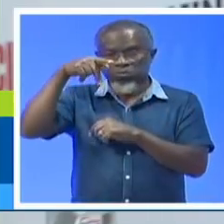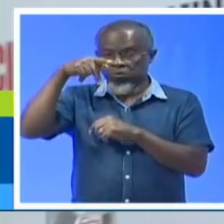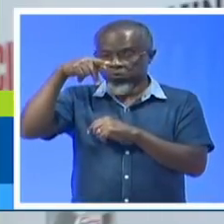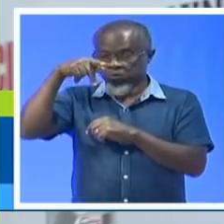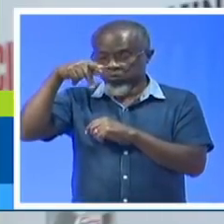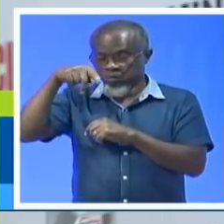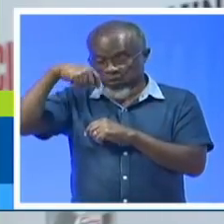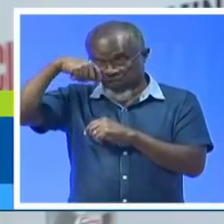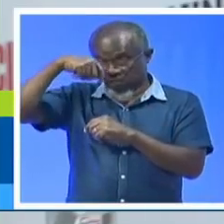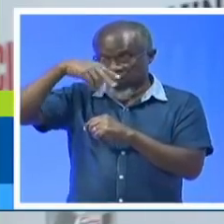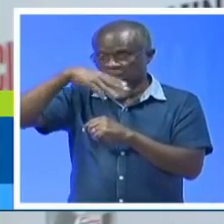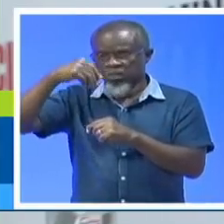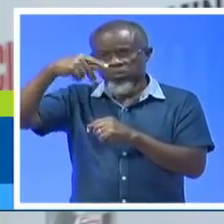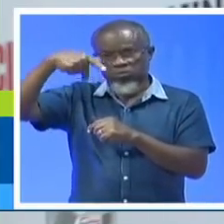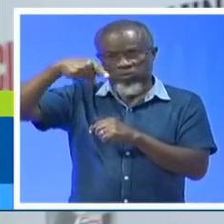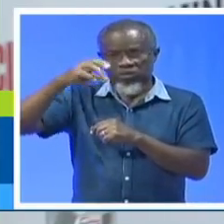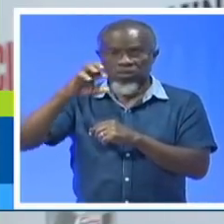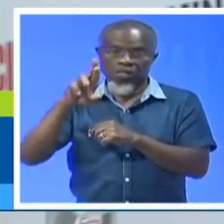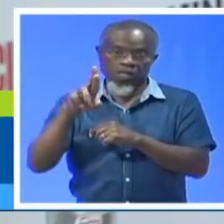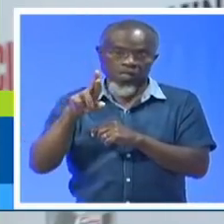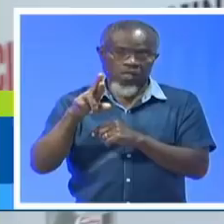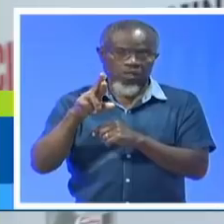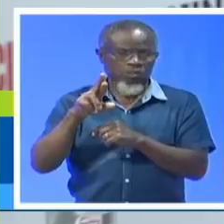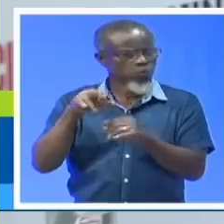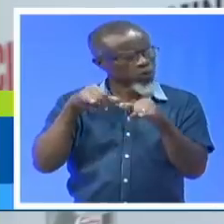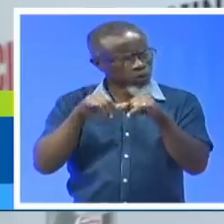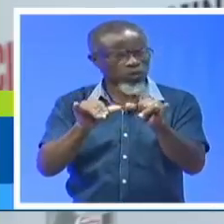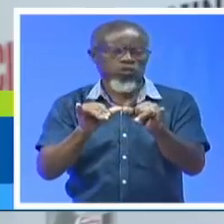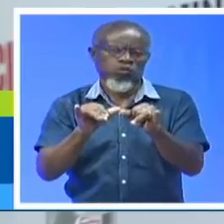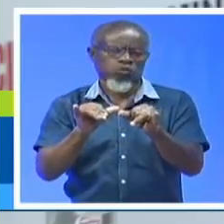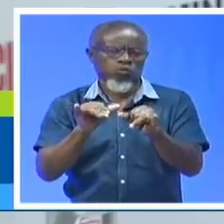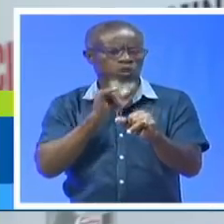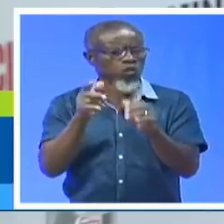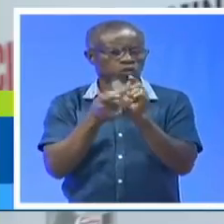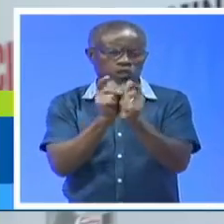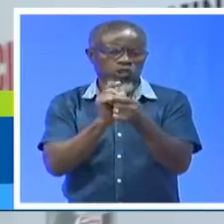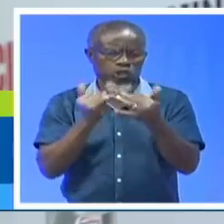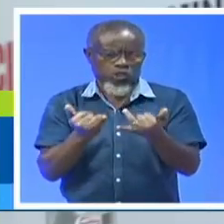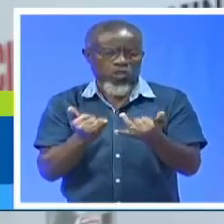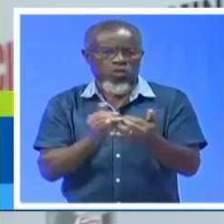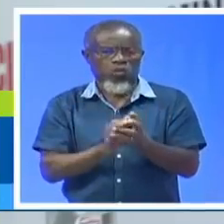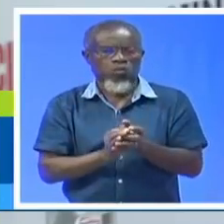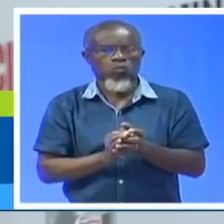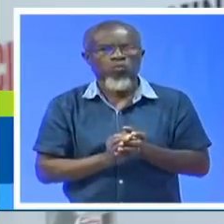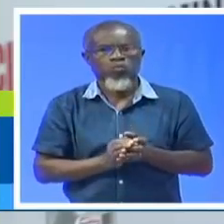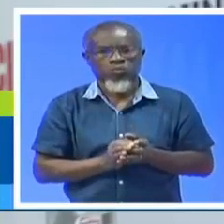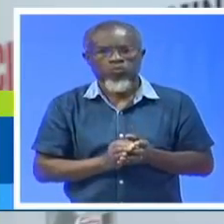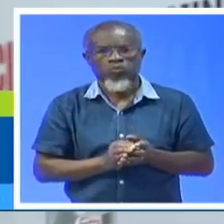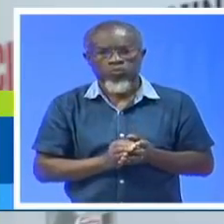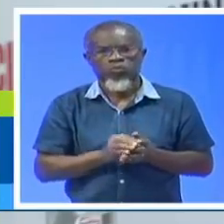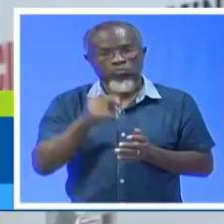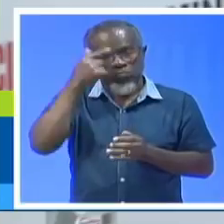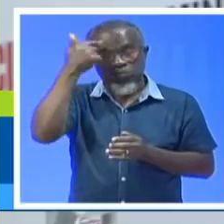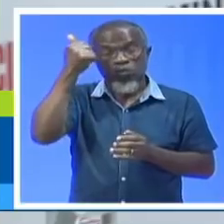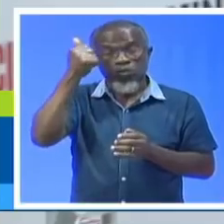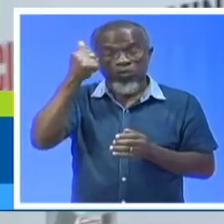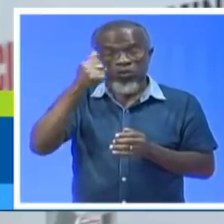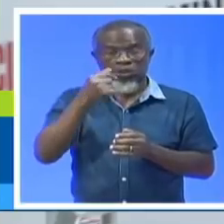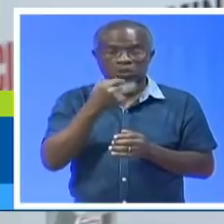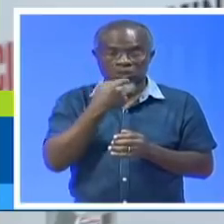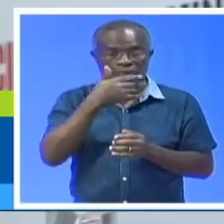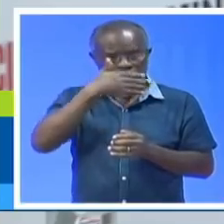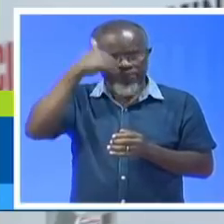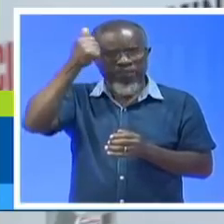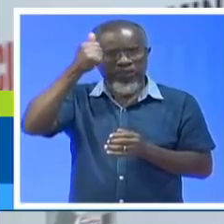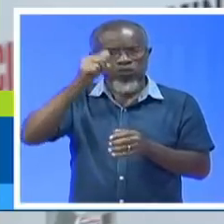etc. So that's not going to be adjusted at this point in time because the recommended sample is a nasopharyngeal sample, which is where we tend